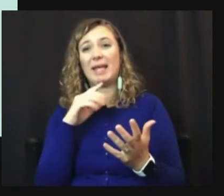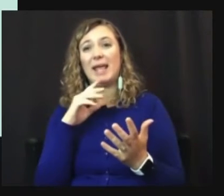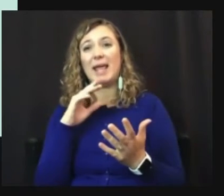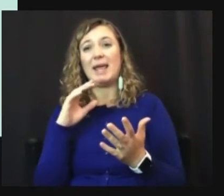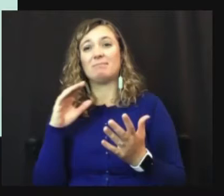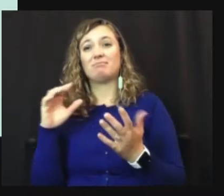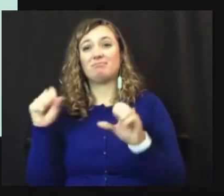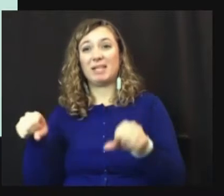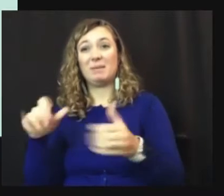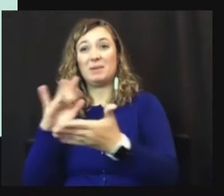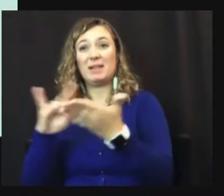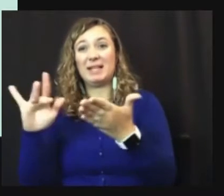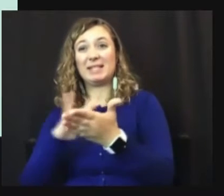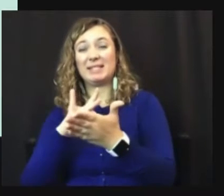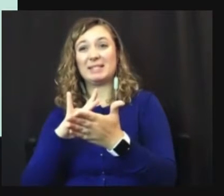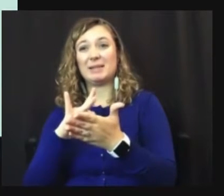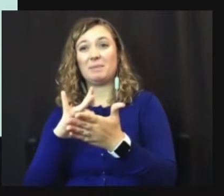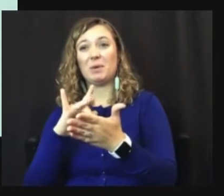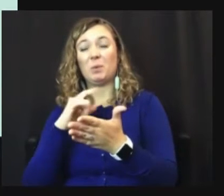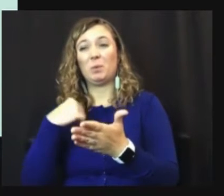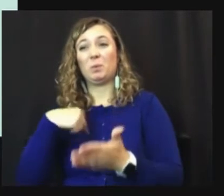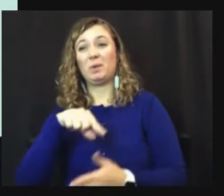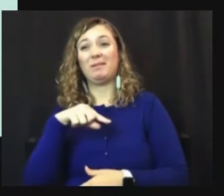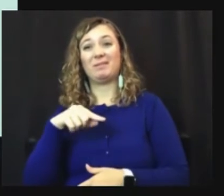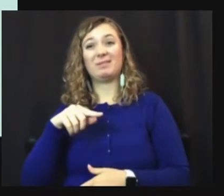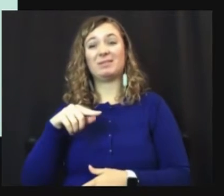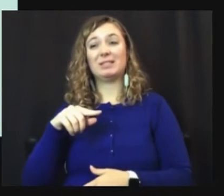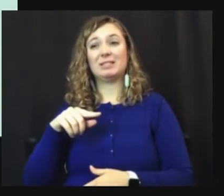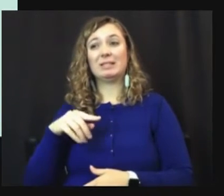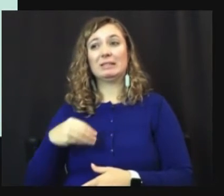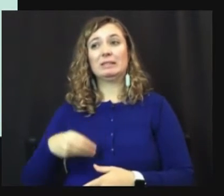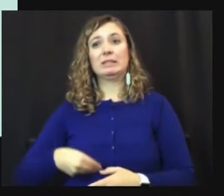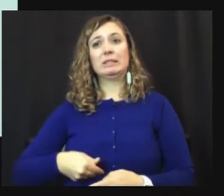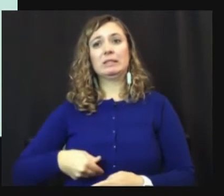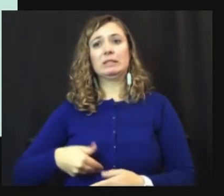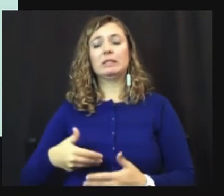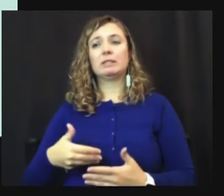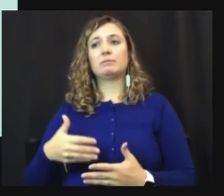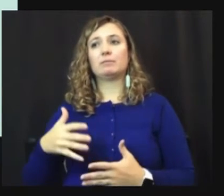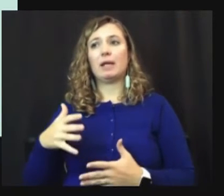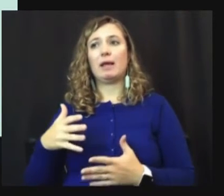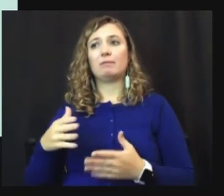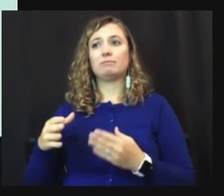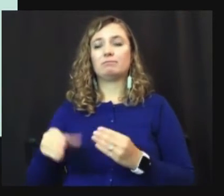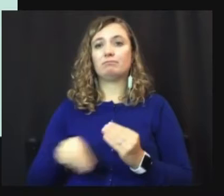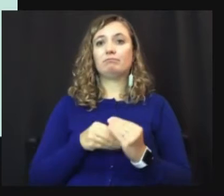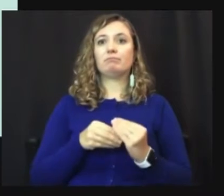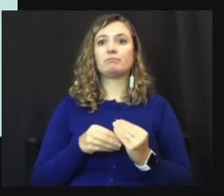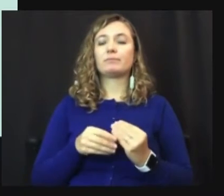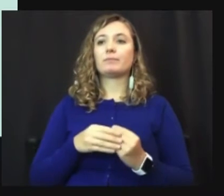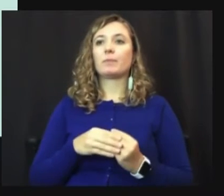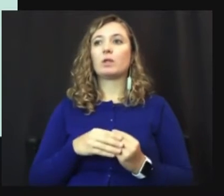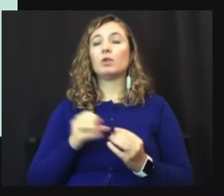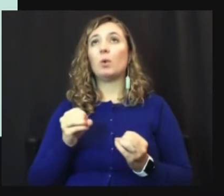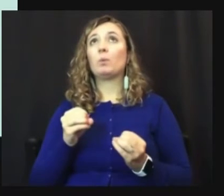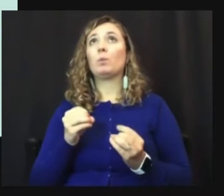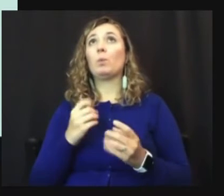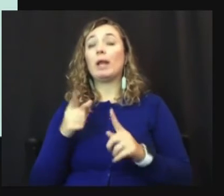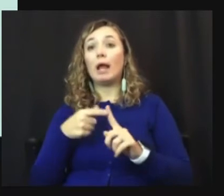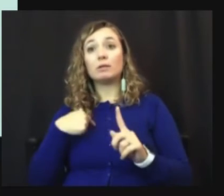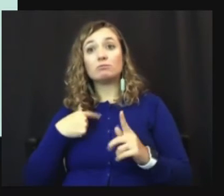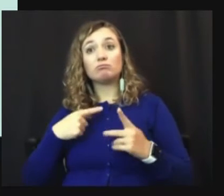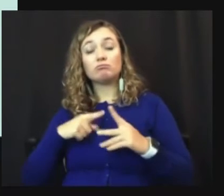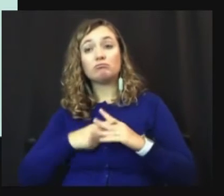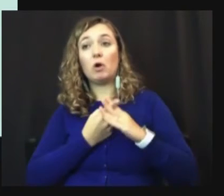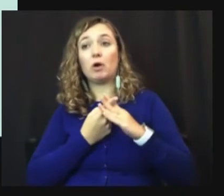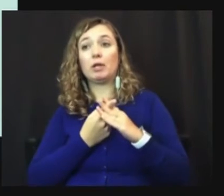other people stem. And one thing that I had to do as I reclaimed stems in my life was I had to look at